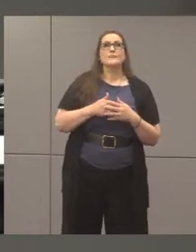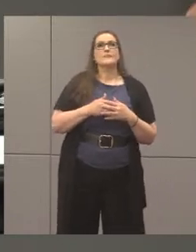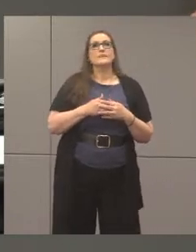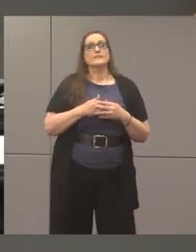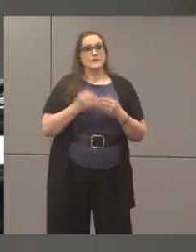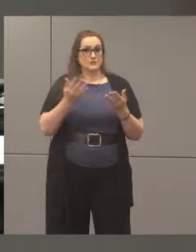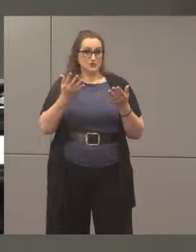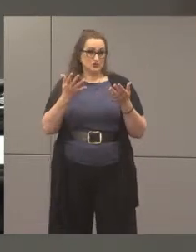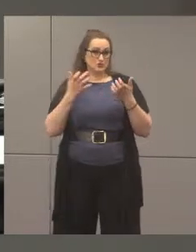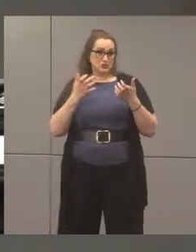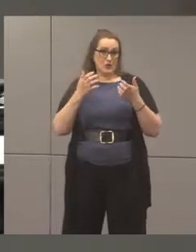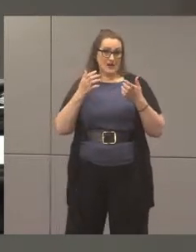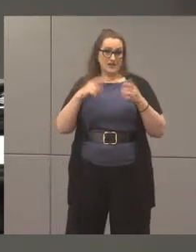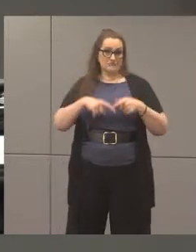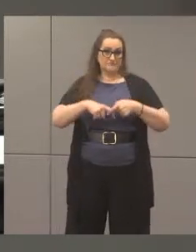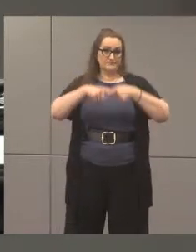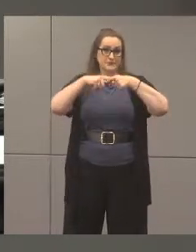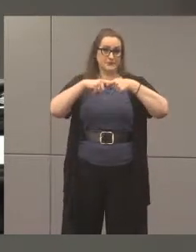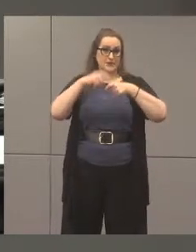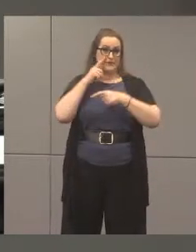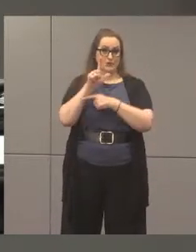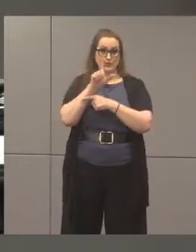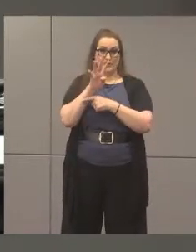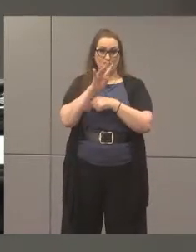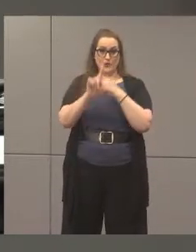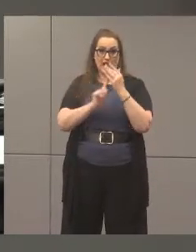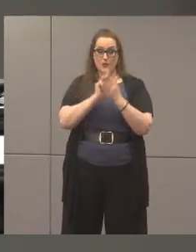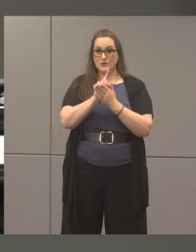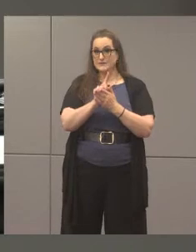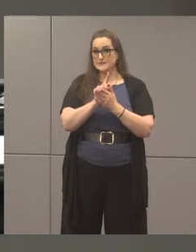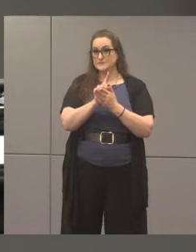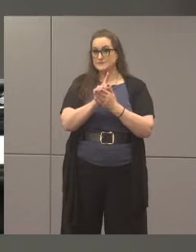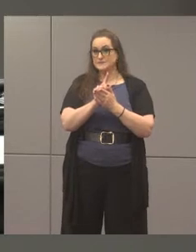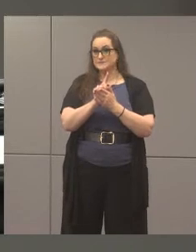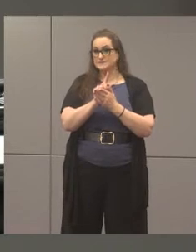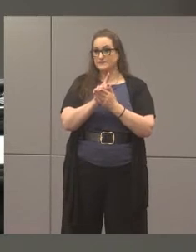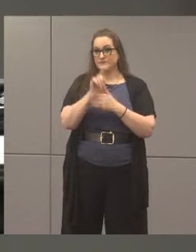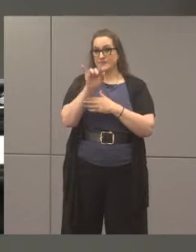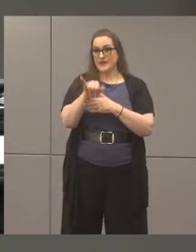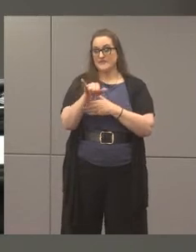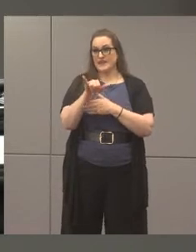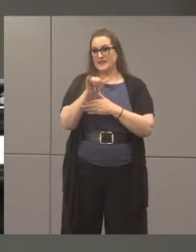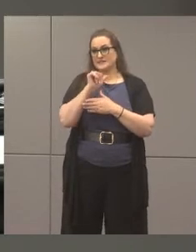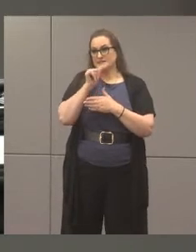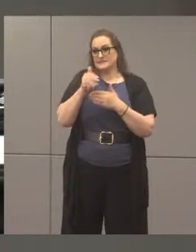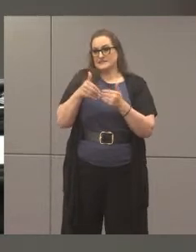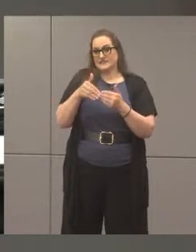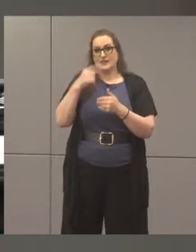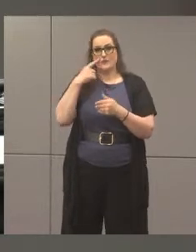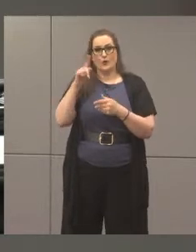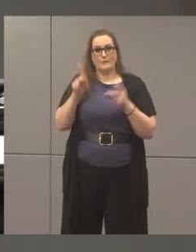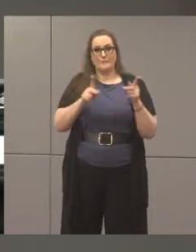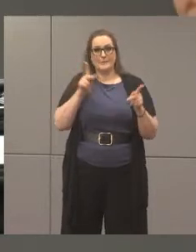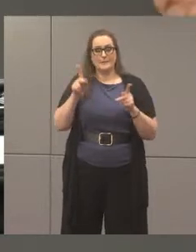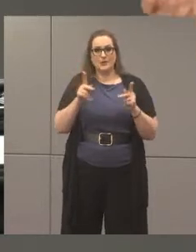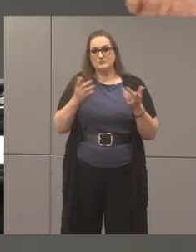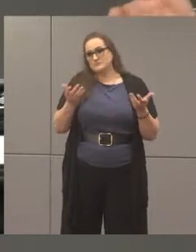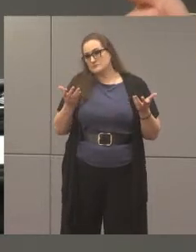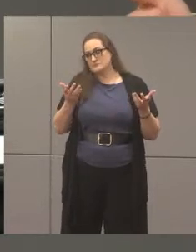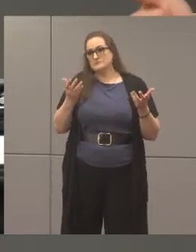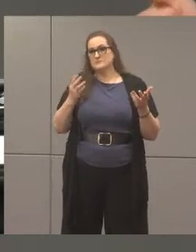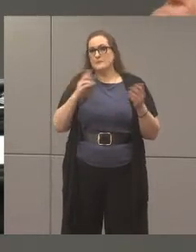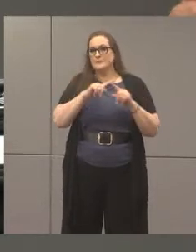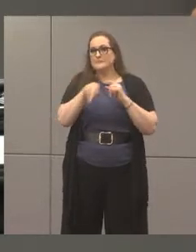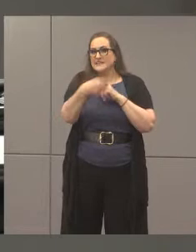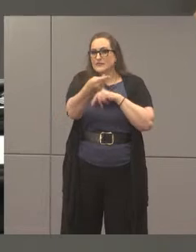do you want to adjourn the meeting for 24 hours? That's an inconvenience for people. That gives you